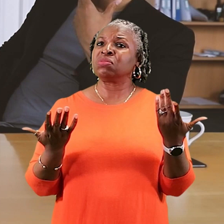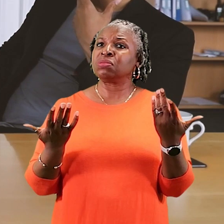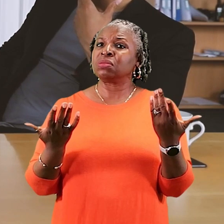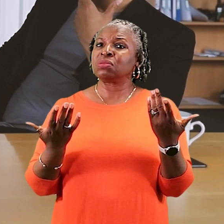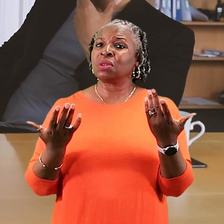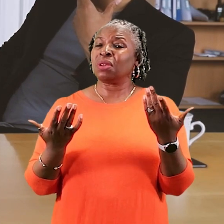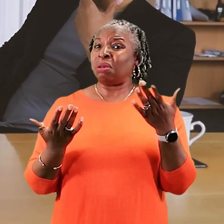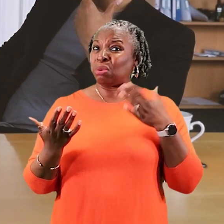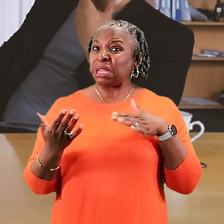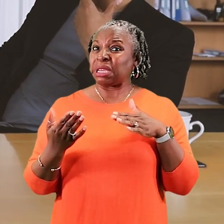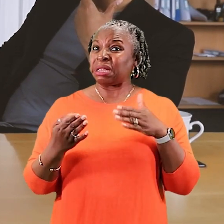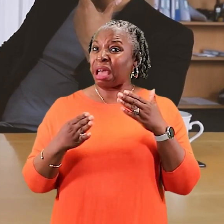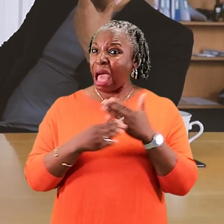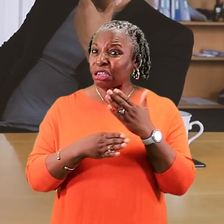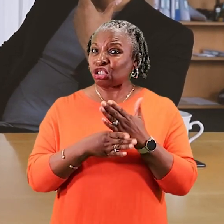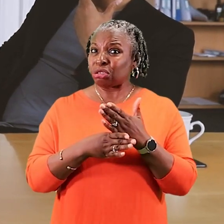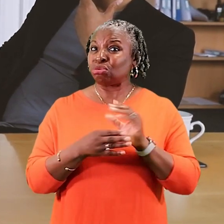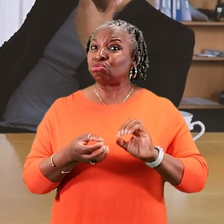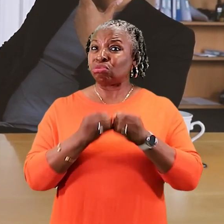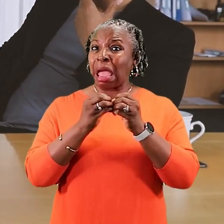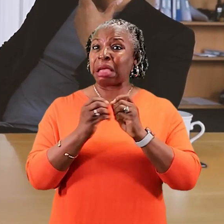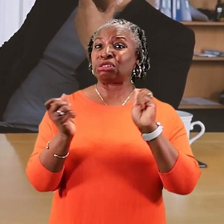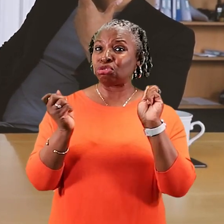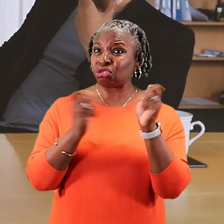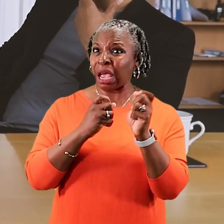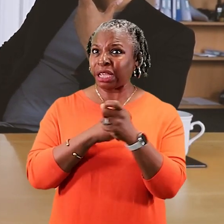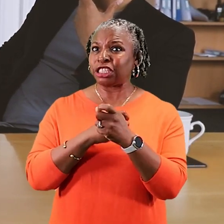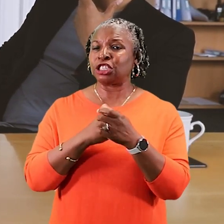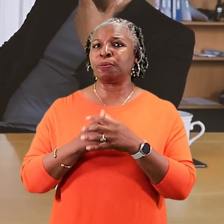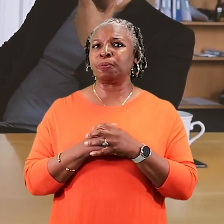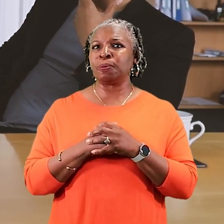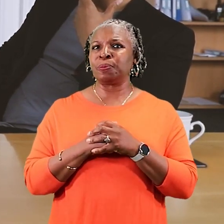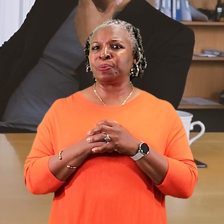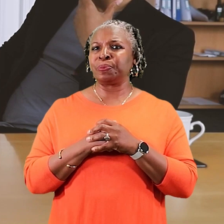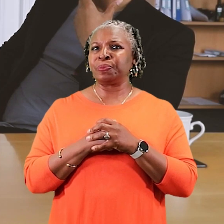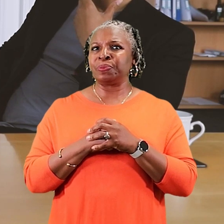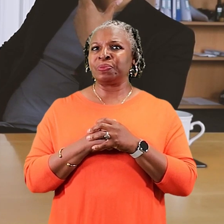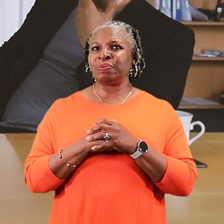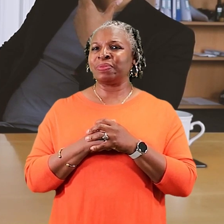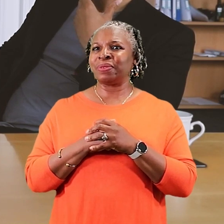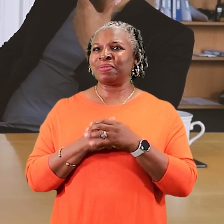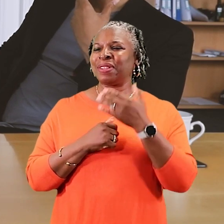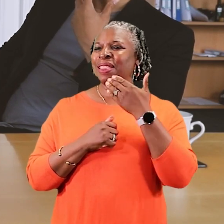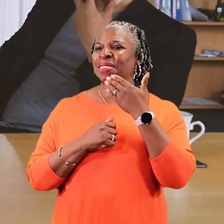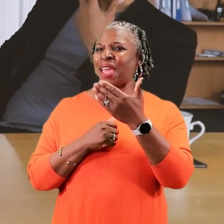by taking action, and I won't be able to do it by myself. You know, I need everybody else on board.